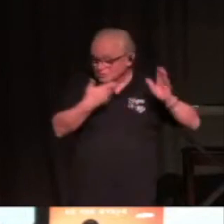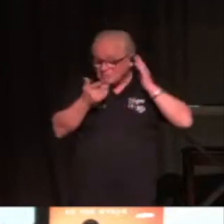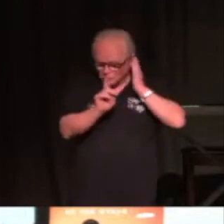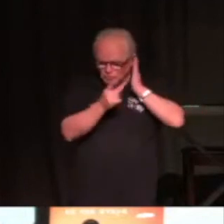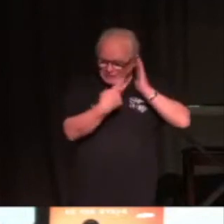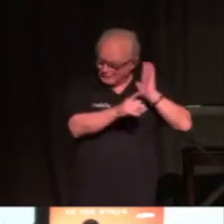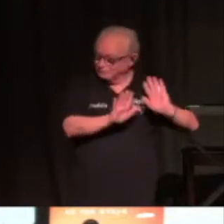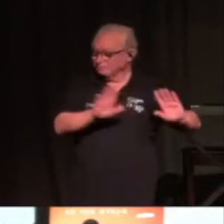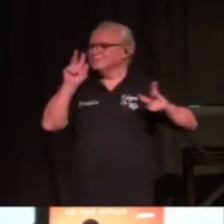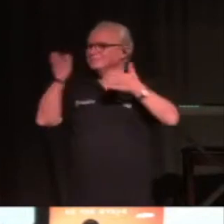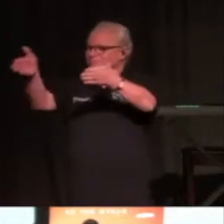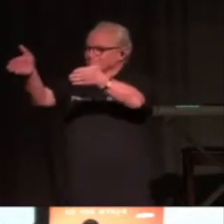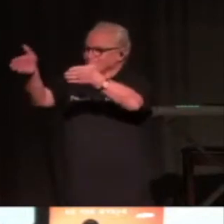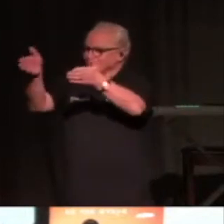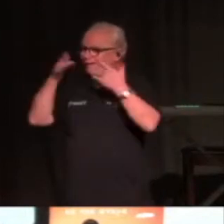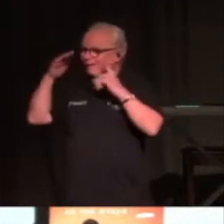saying.